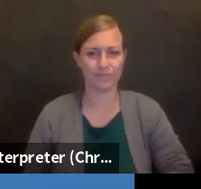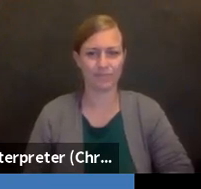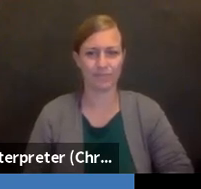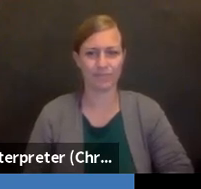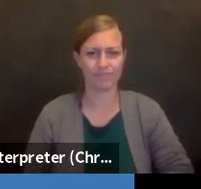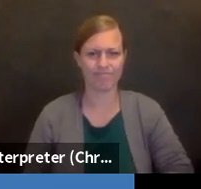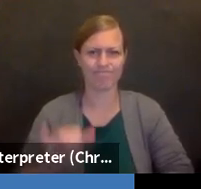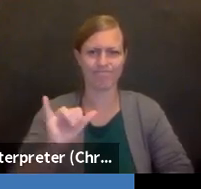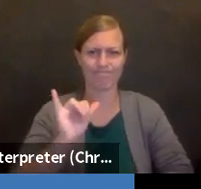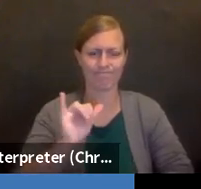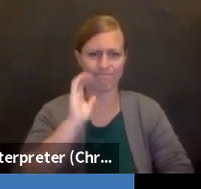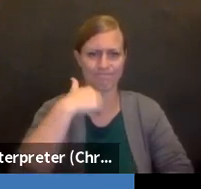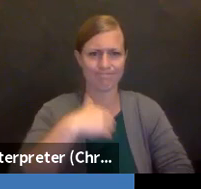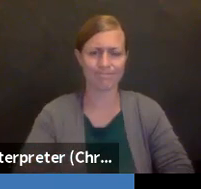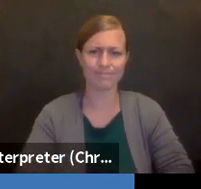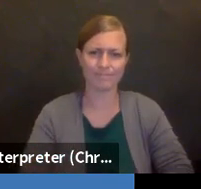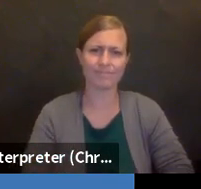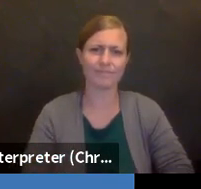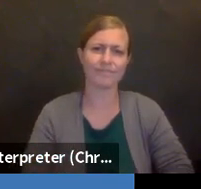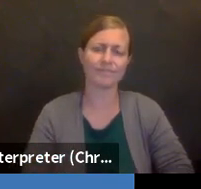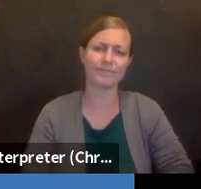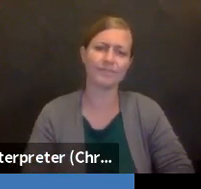Very interesting.